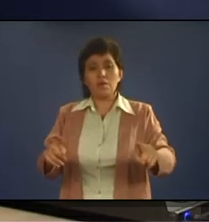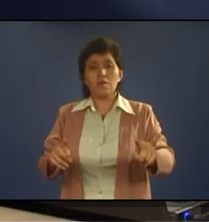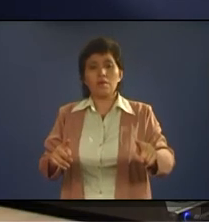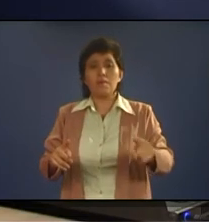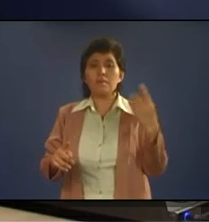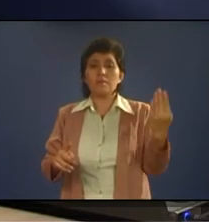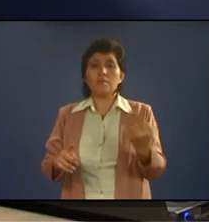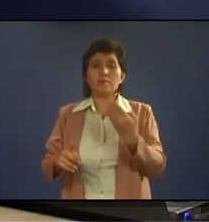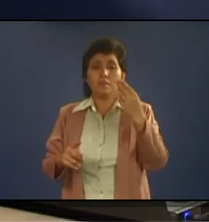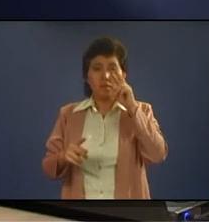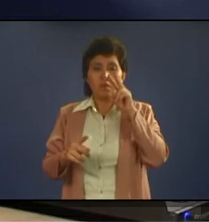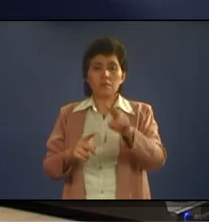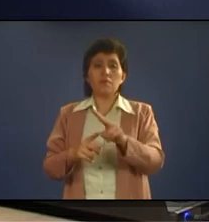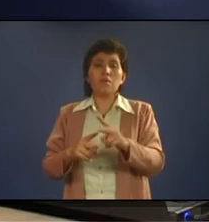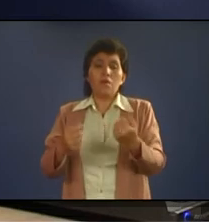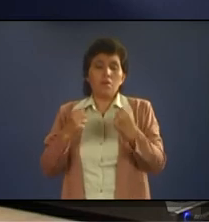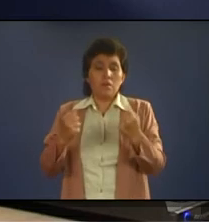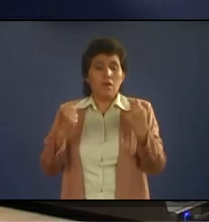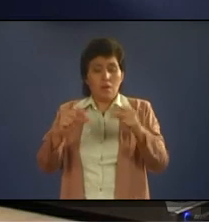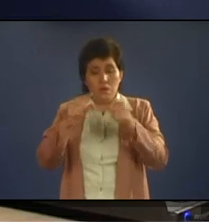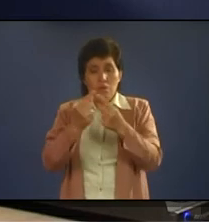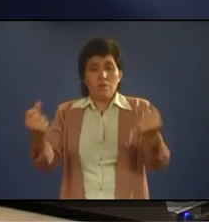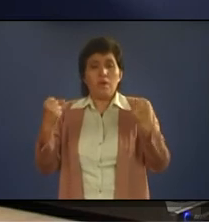you see that all their dynamics are different. Some are more quiet, some are more active.